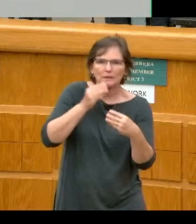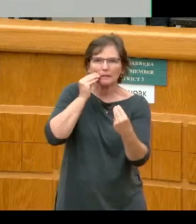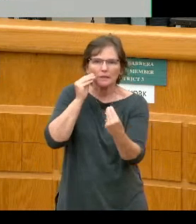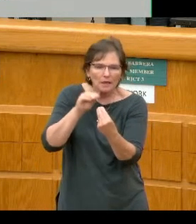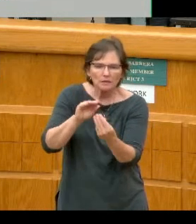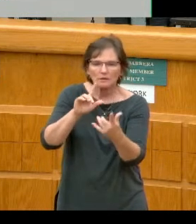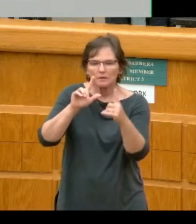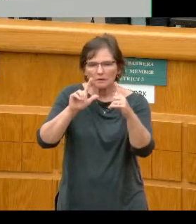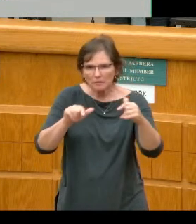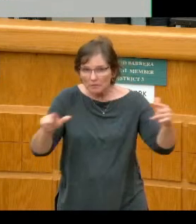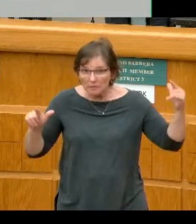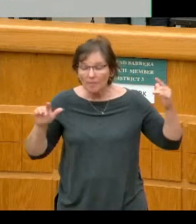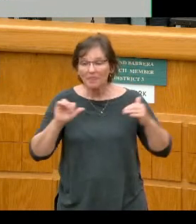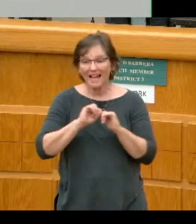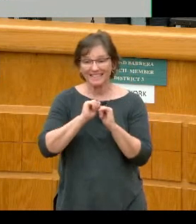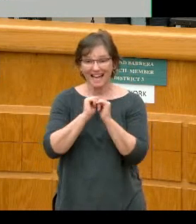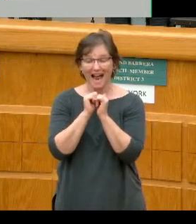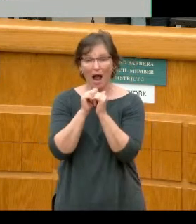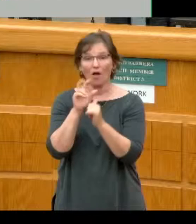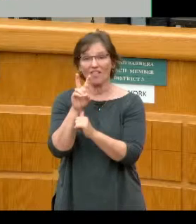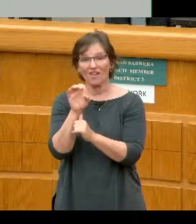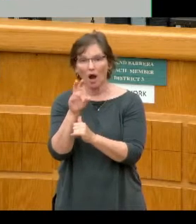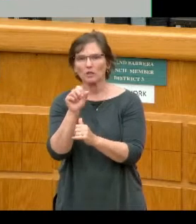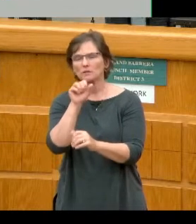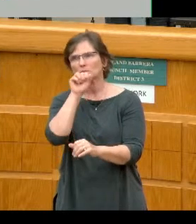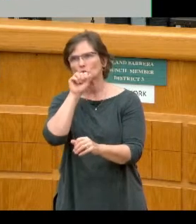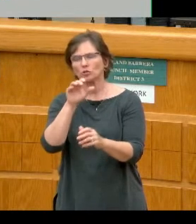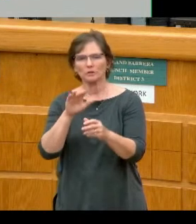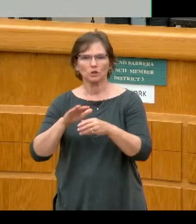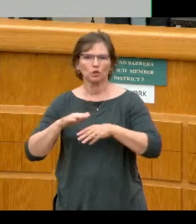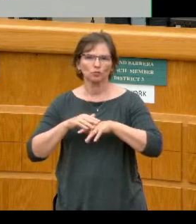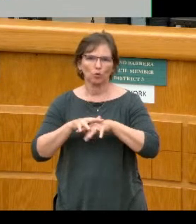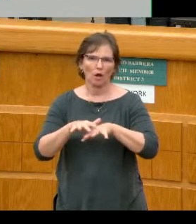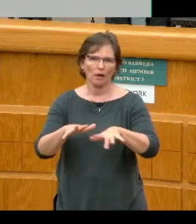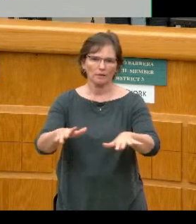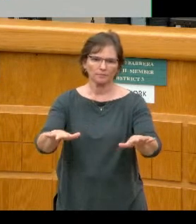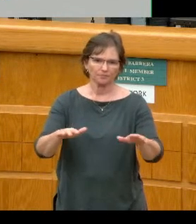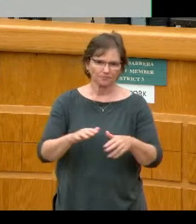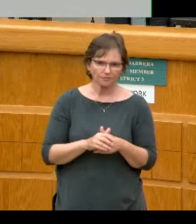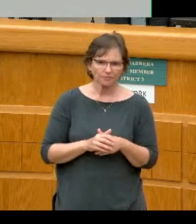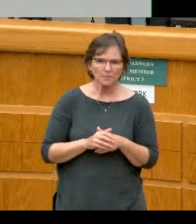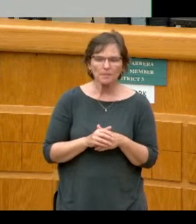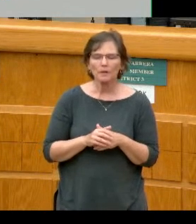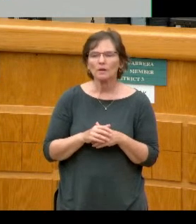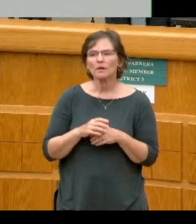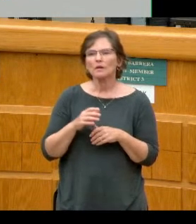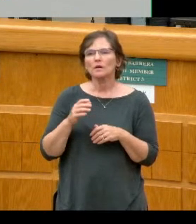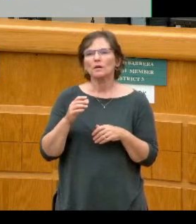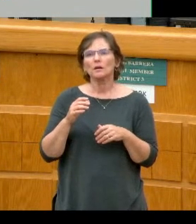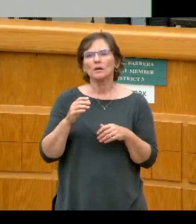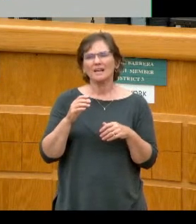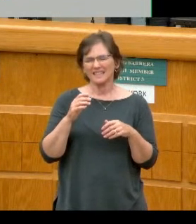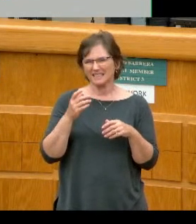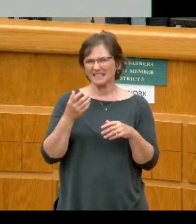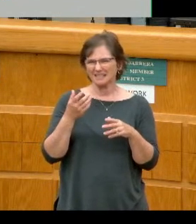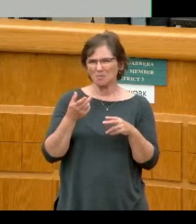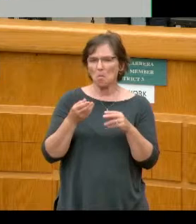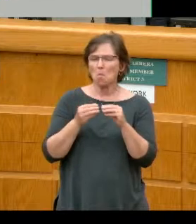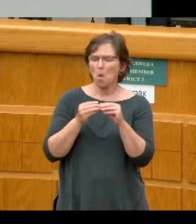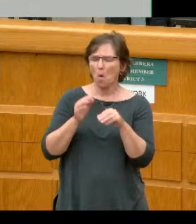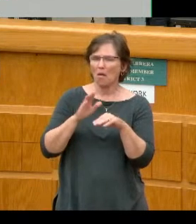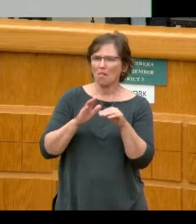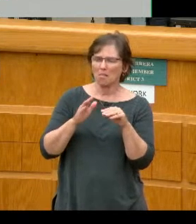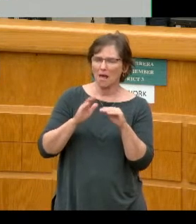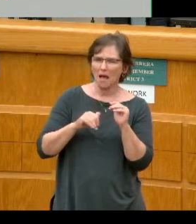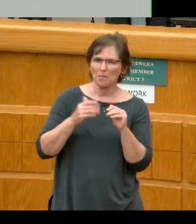Coronavirus loves gatherings more than you do. They love when you take your, it loves when you take your mask off. That's how it gets